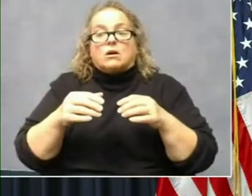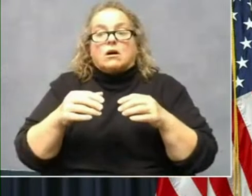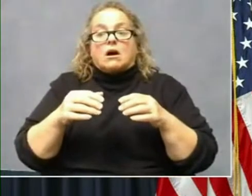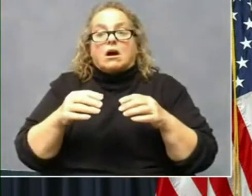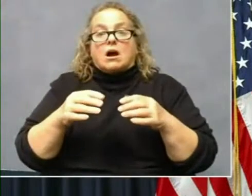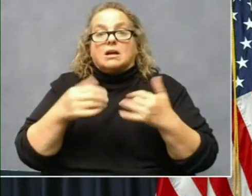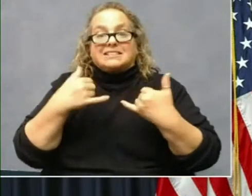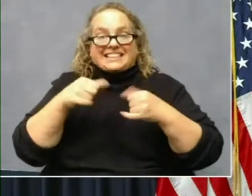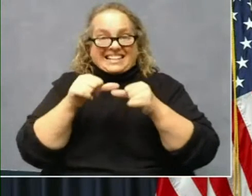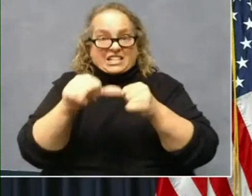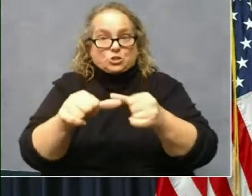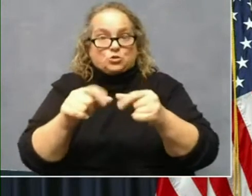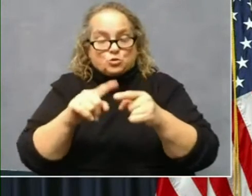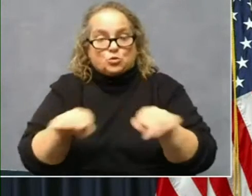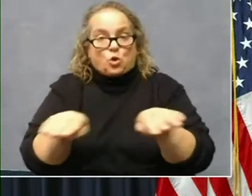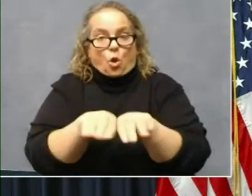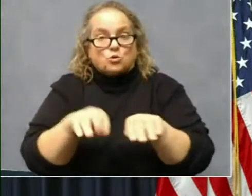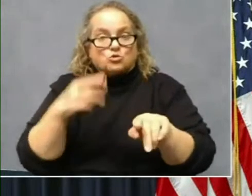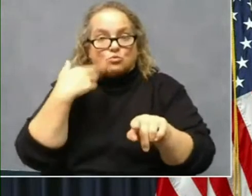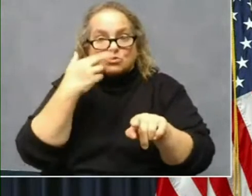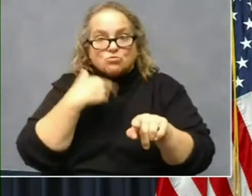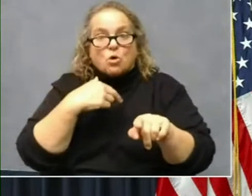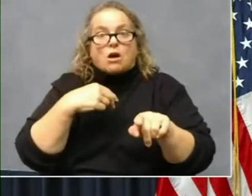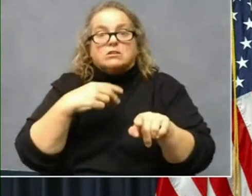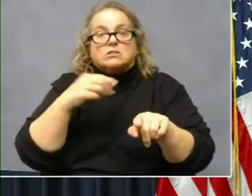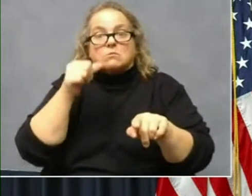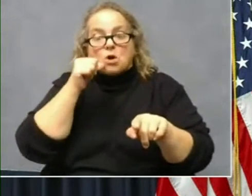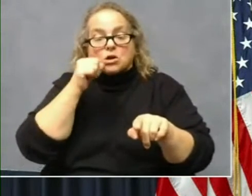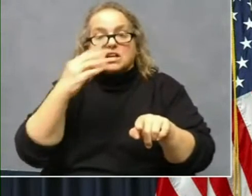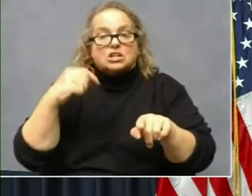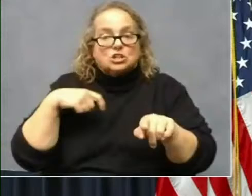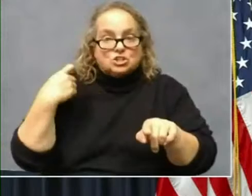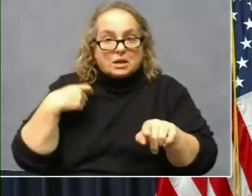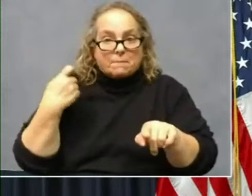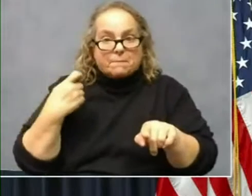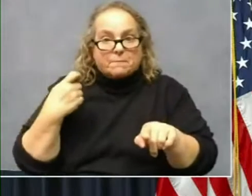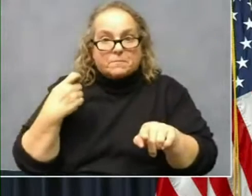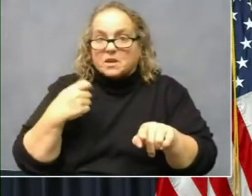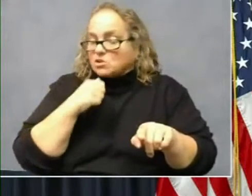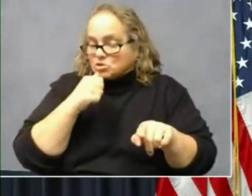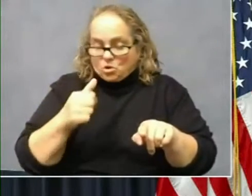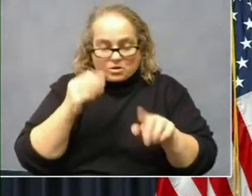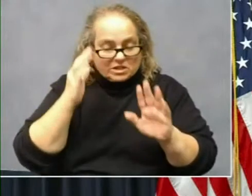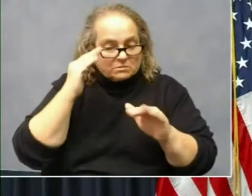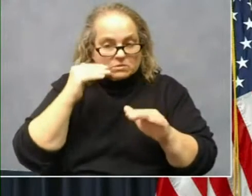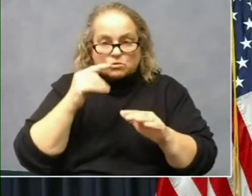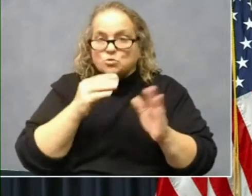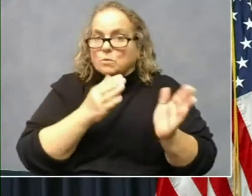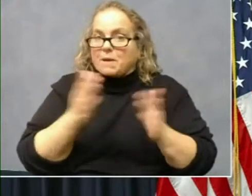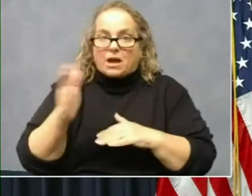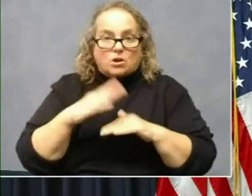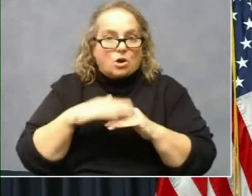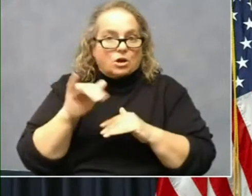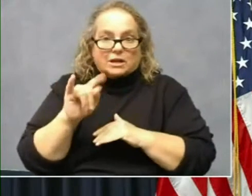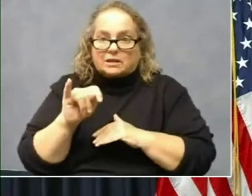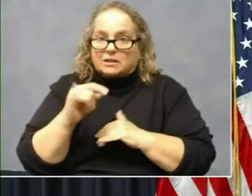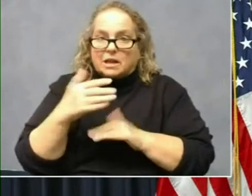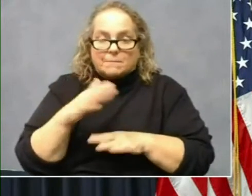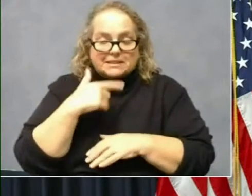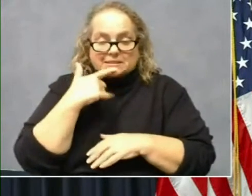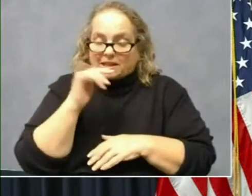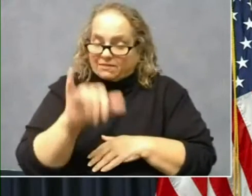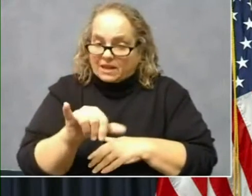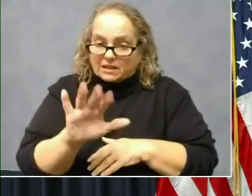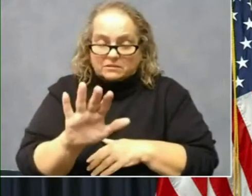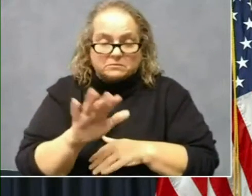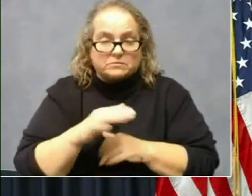that would mean, provided we don't extend it, and I don't anticipate or plan on extending it. Let me just say that.